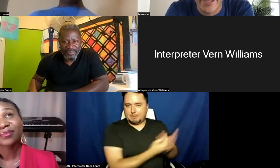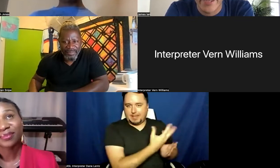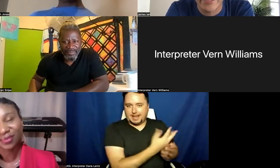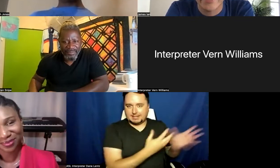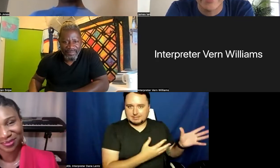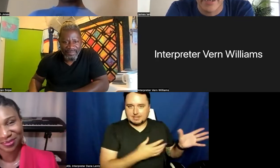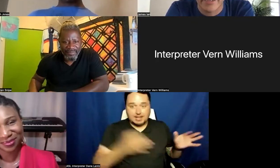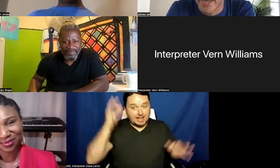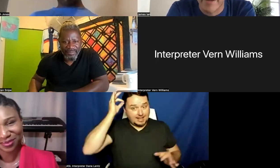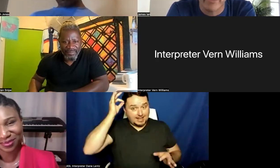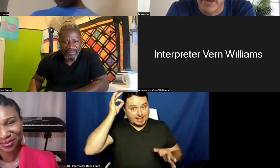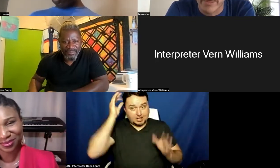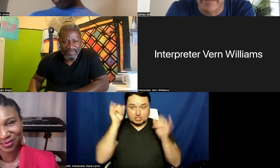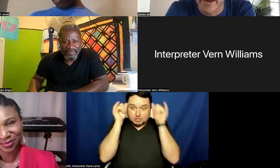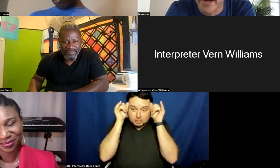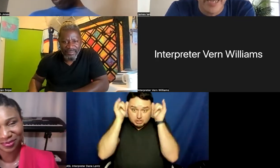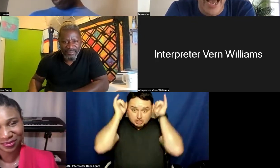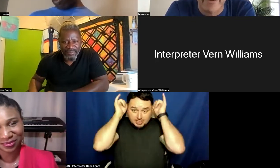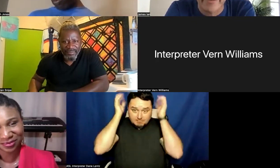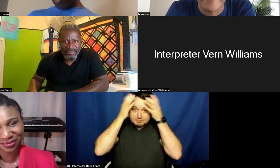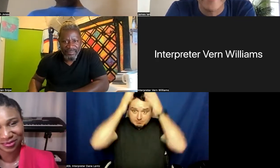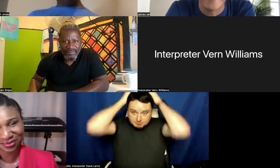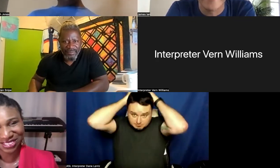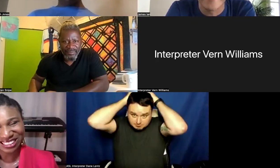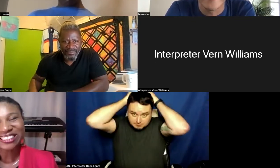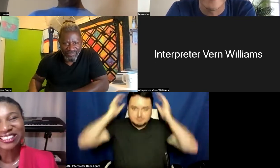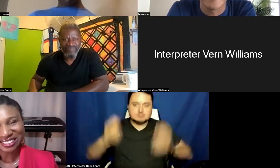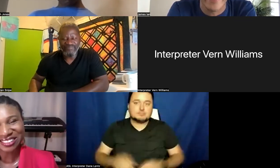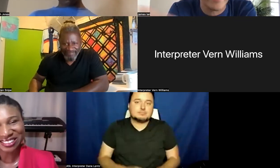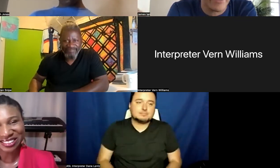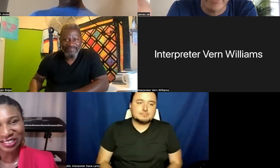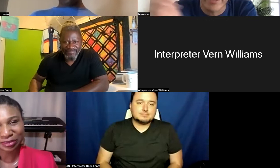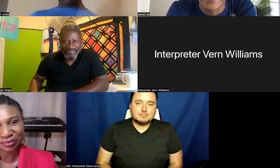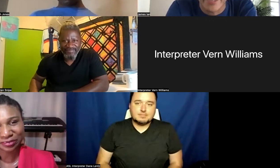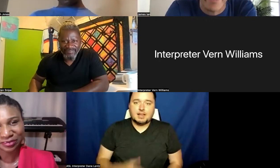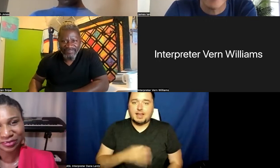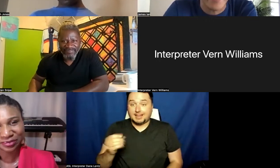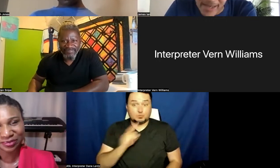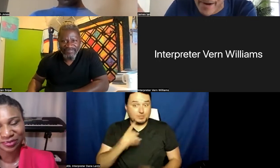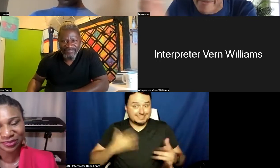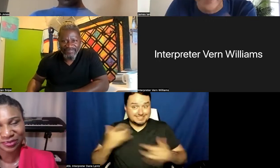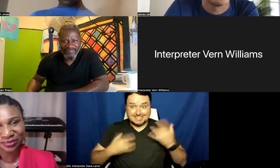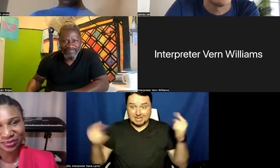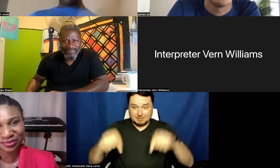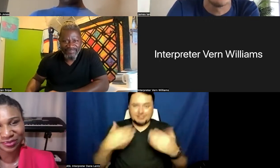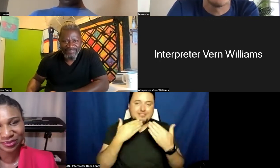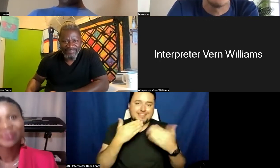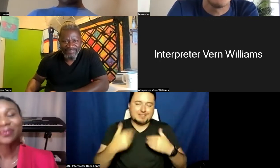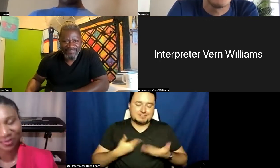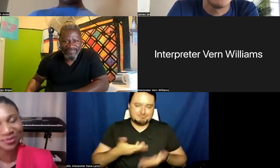hair is shaved with a bun on top. And I'm really excited to be here, and thank you for having me.